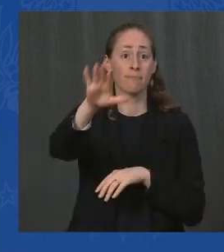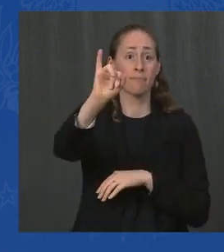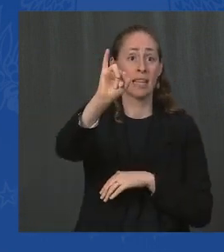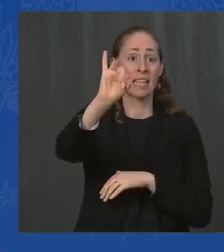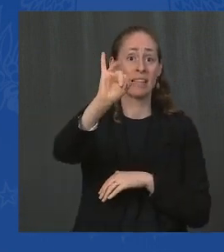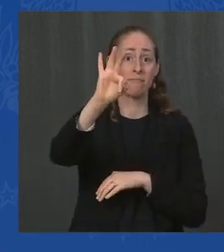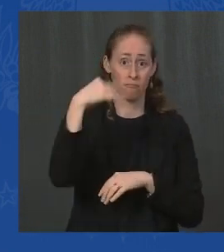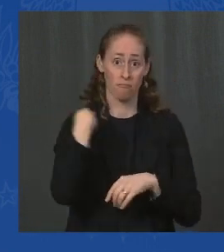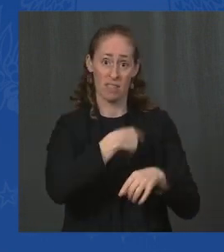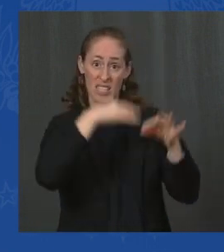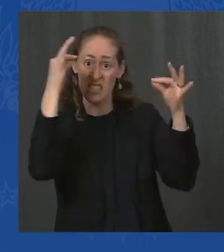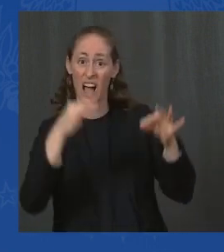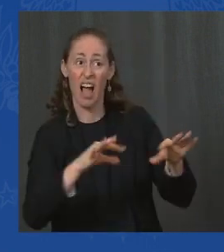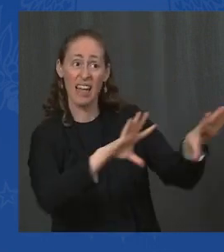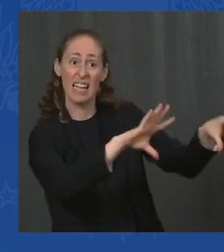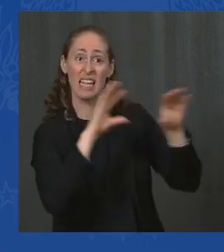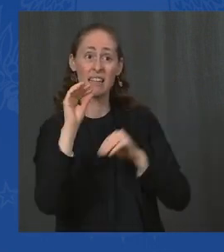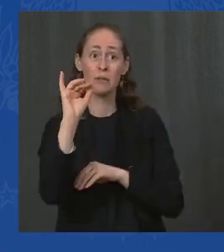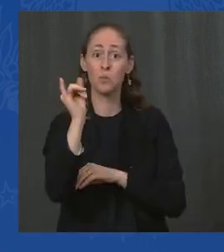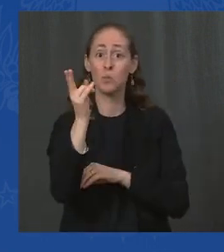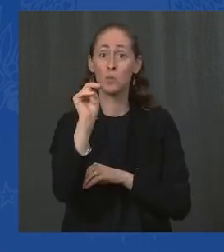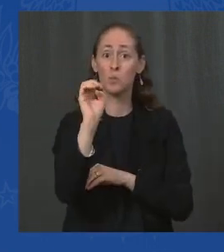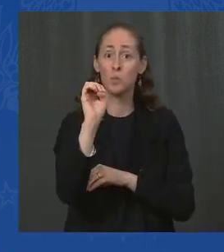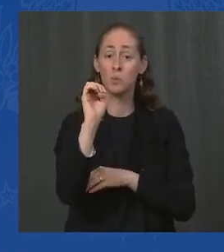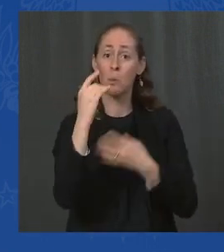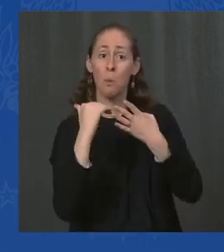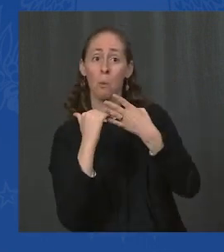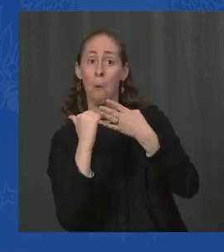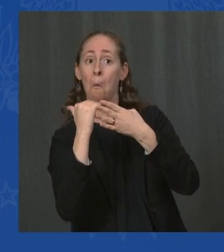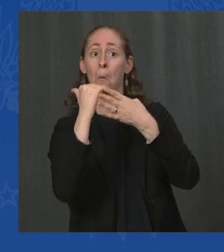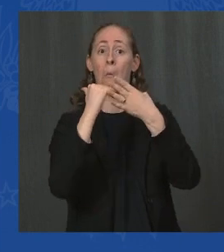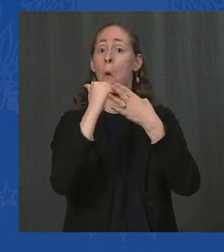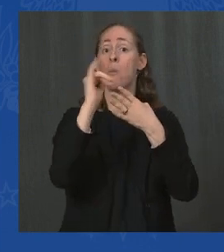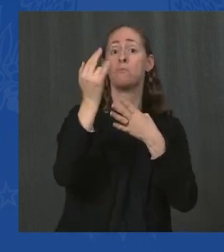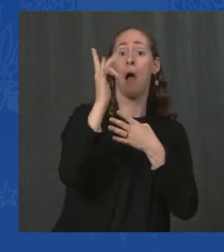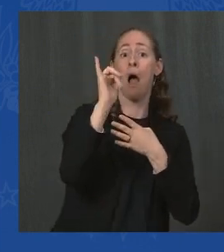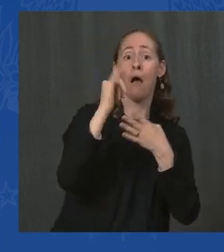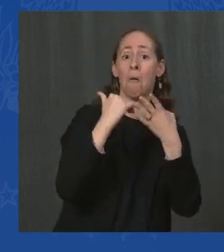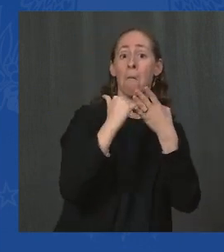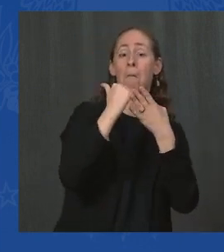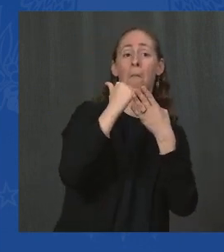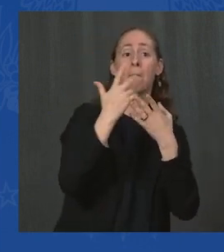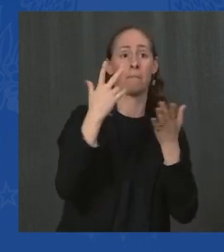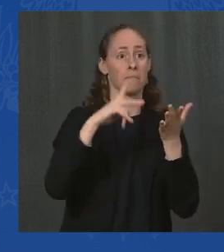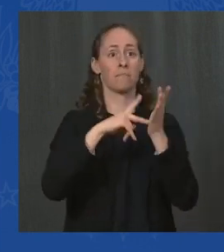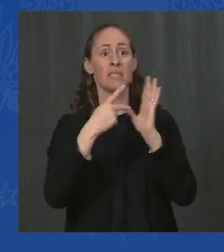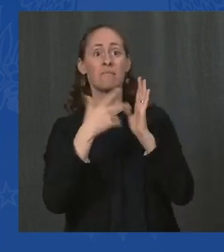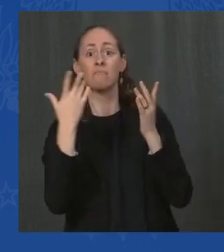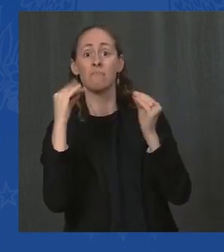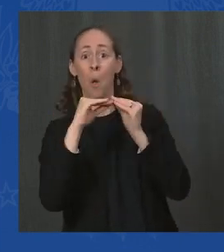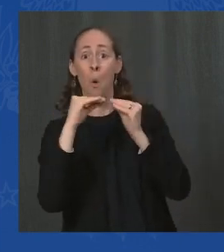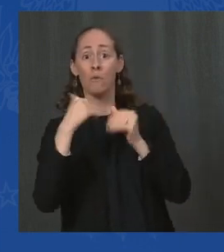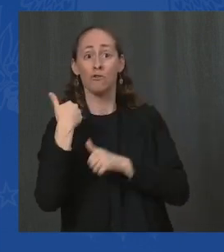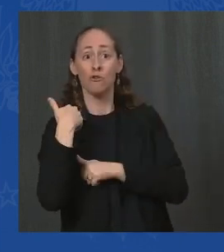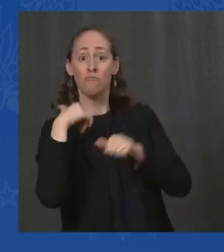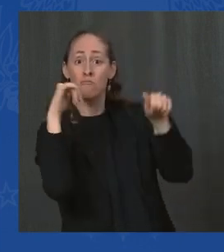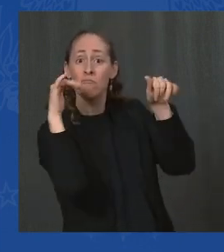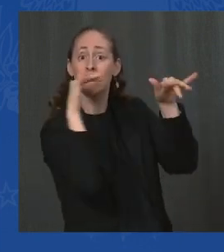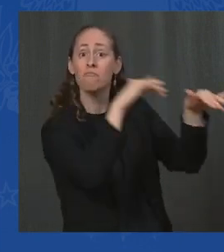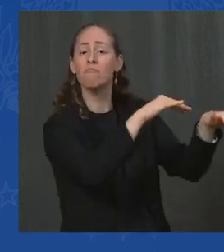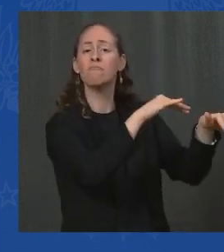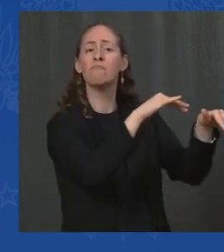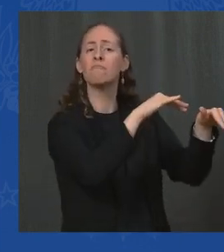in thousands of American troops and evacuating more than 120,000 people in the middle of a civil war.